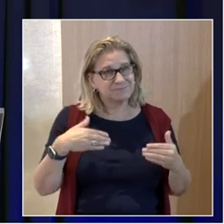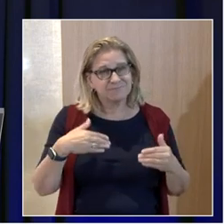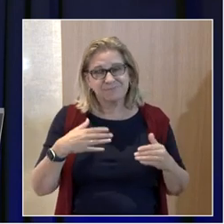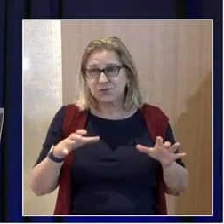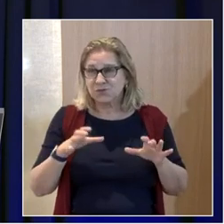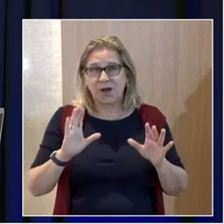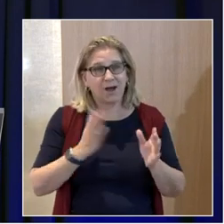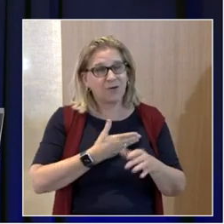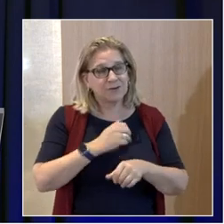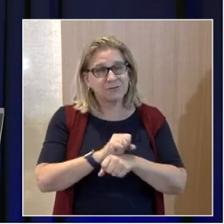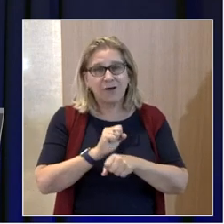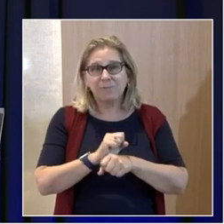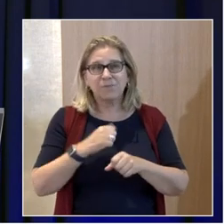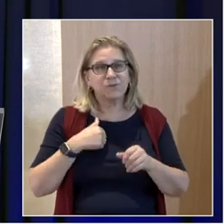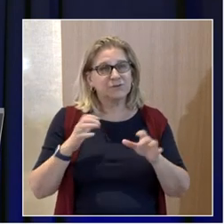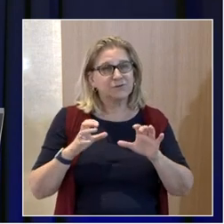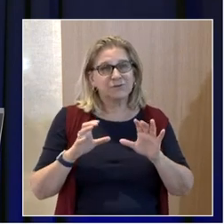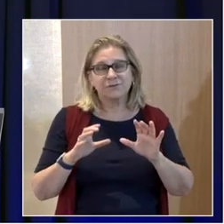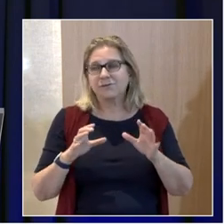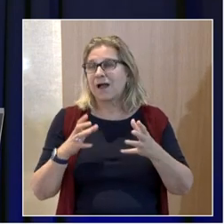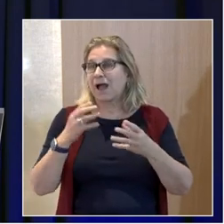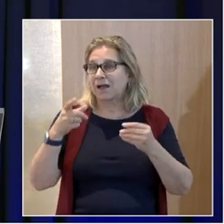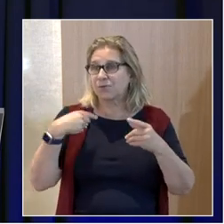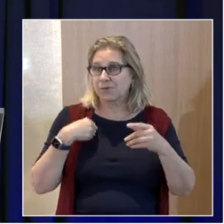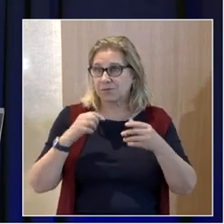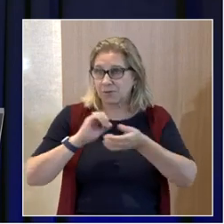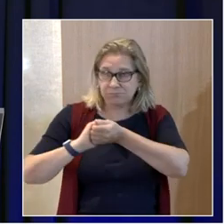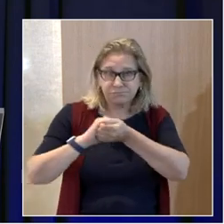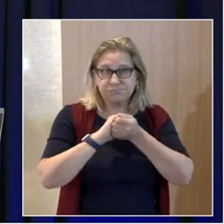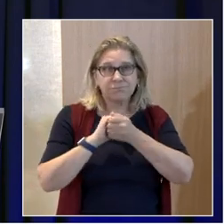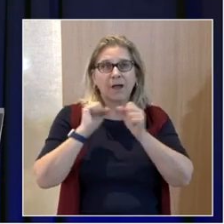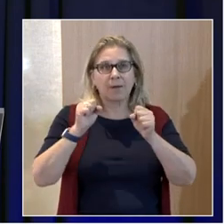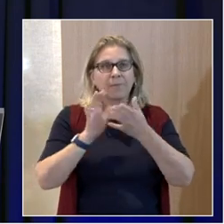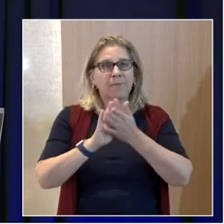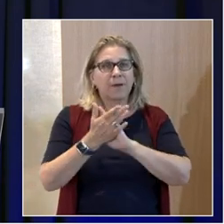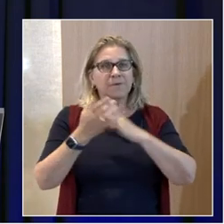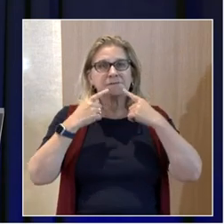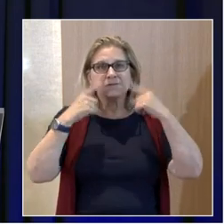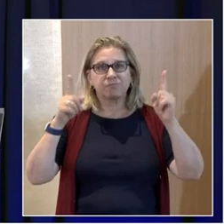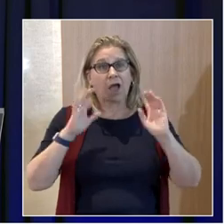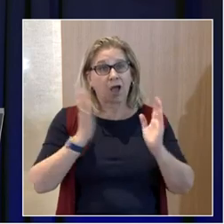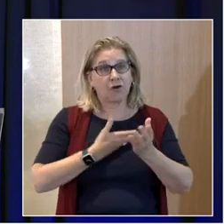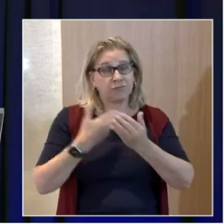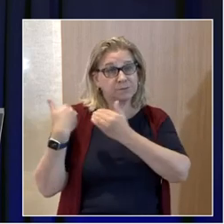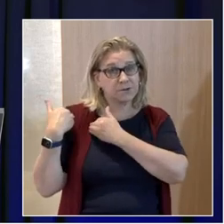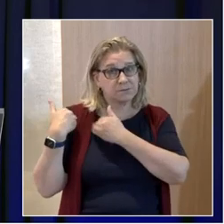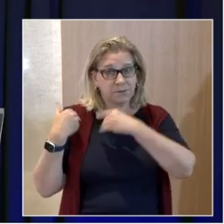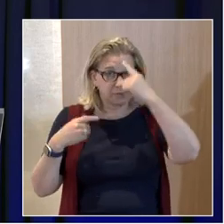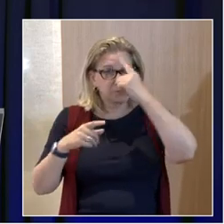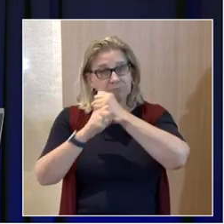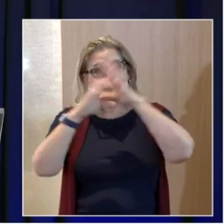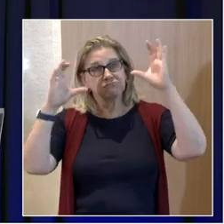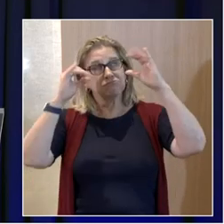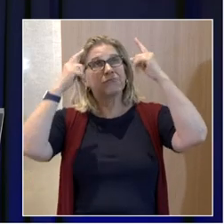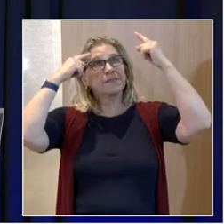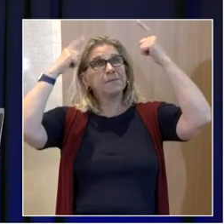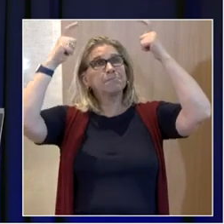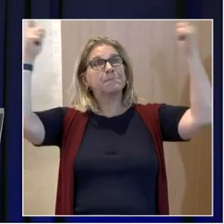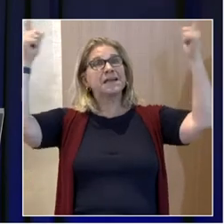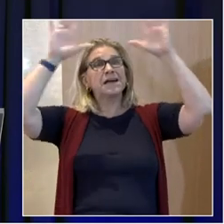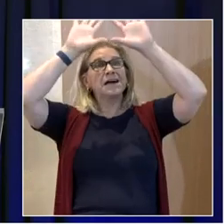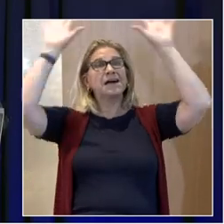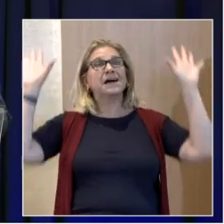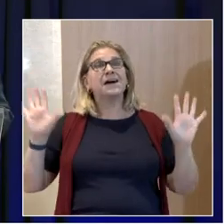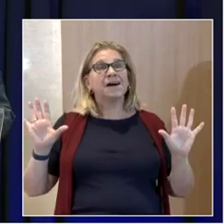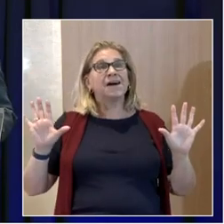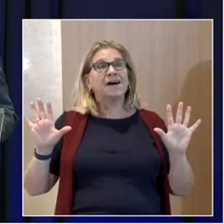successful. It is also our job to think really big. There are some things that we will do that I